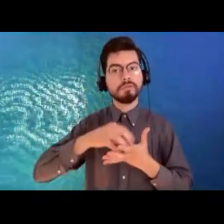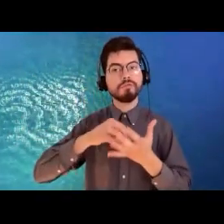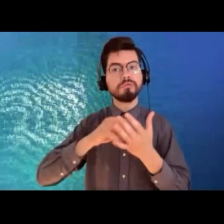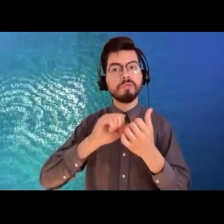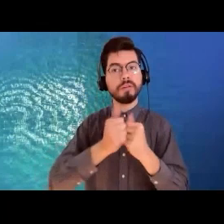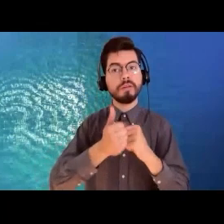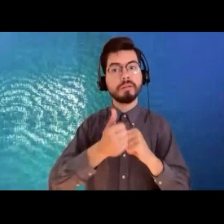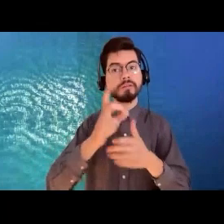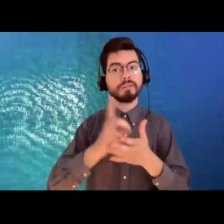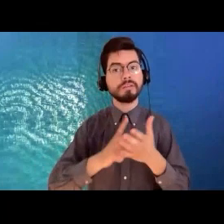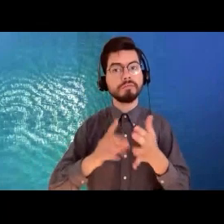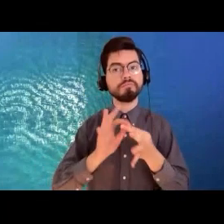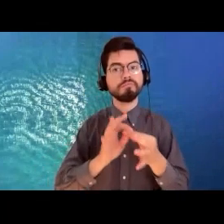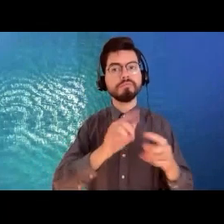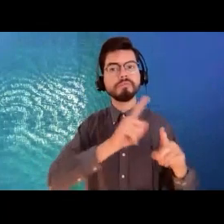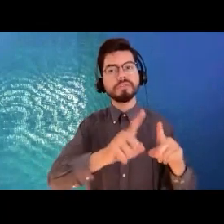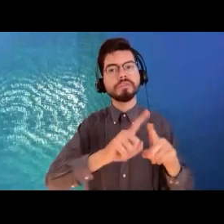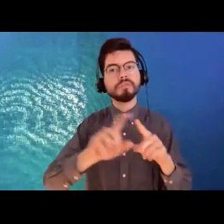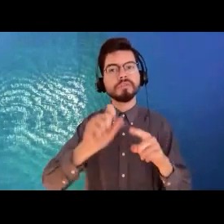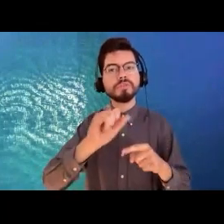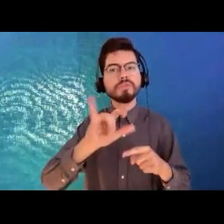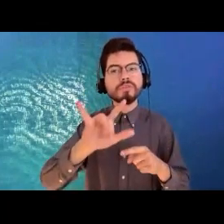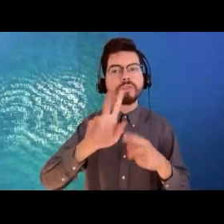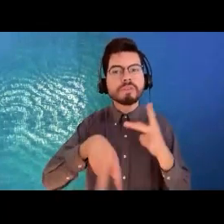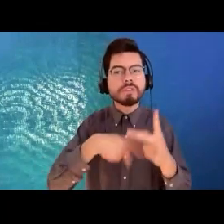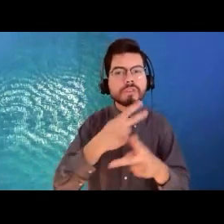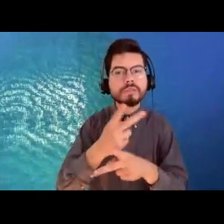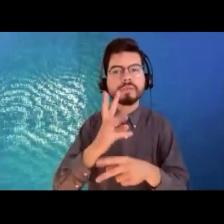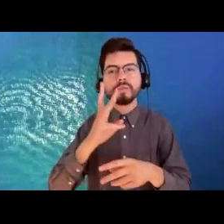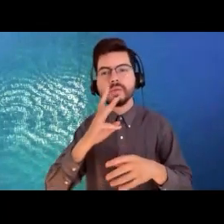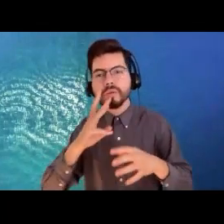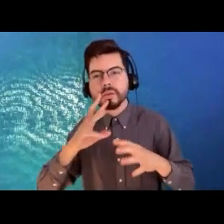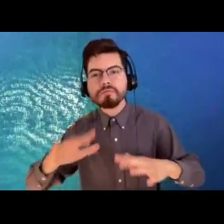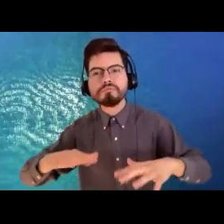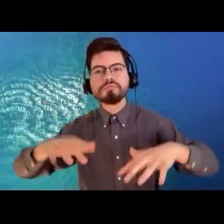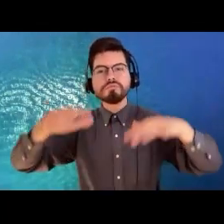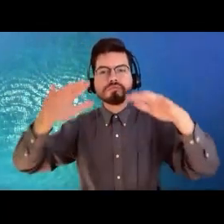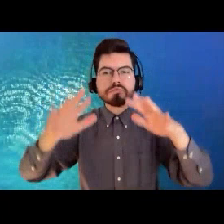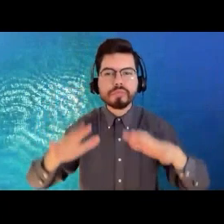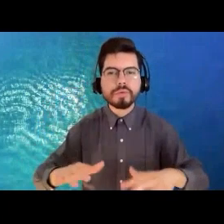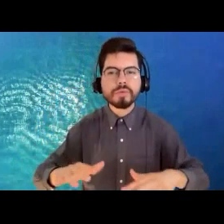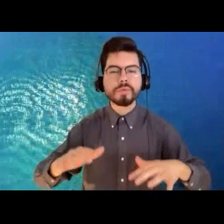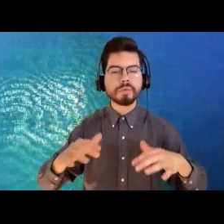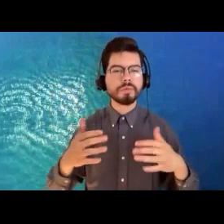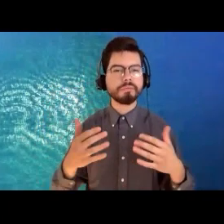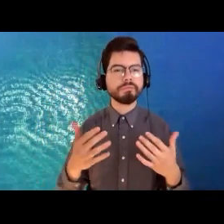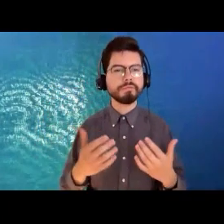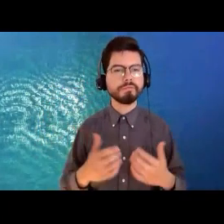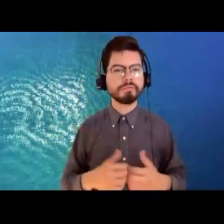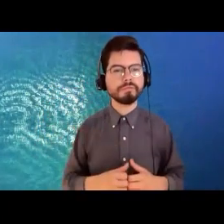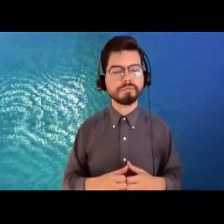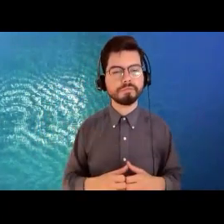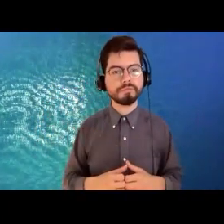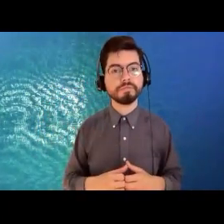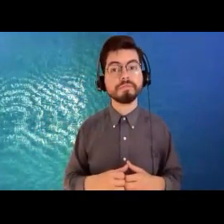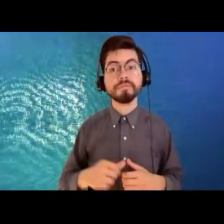types, water levels, those kind of issues. Other big